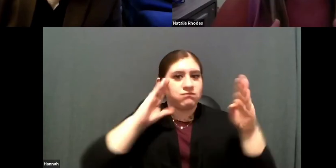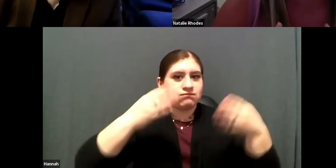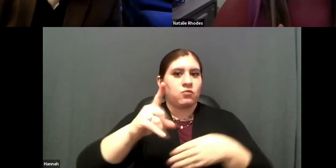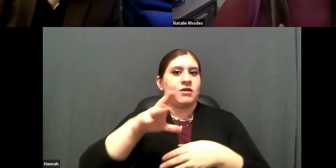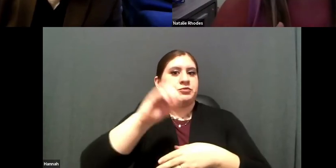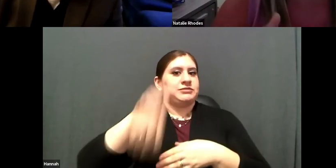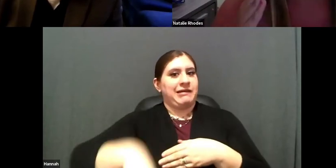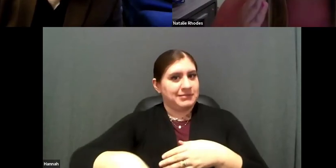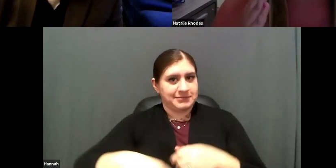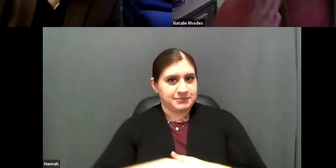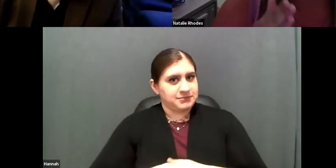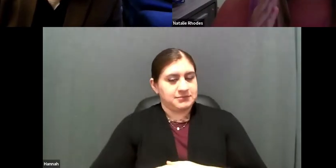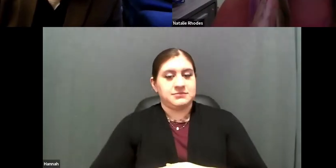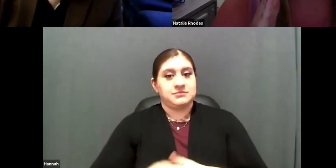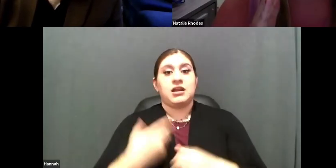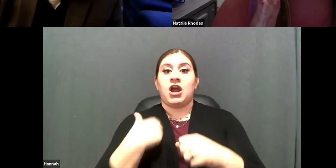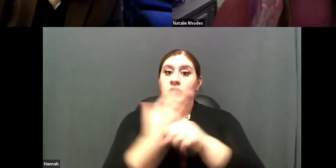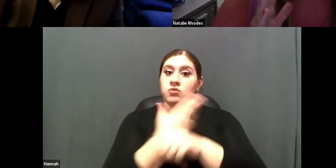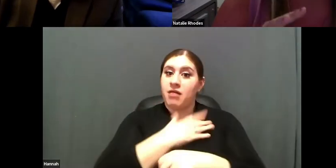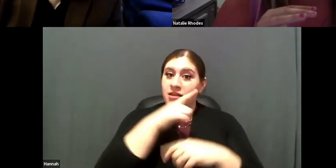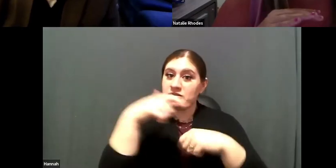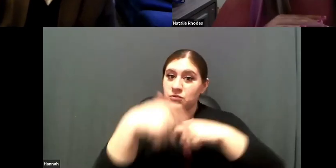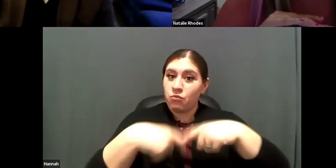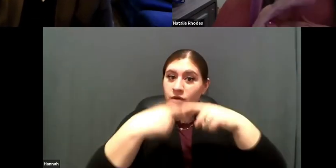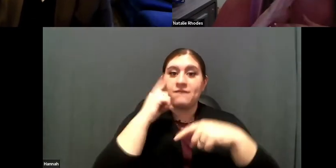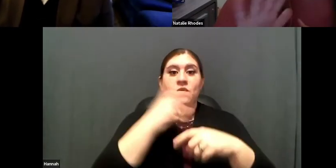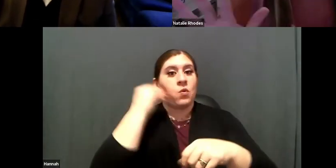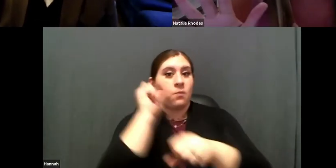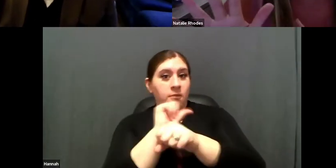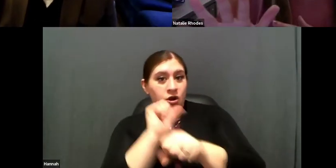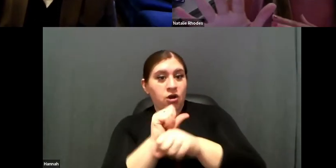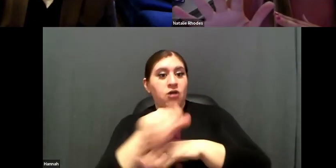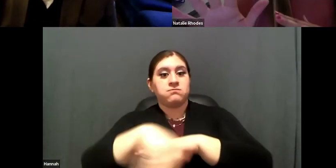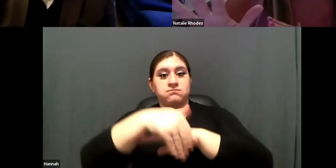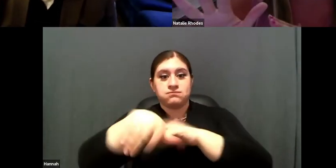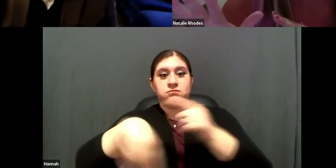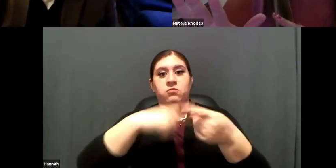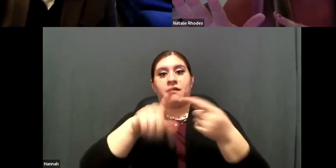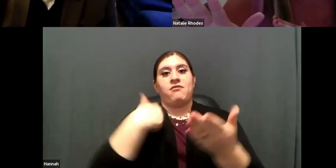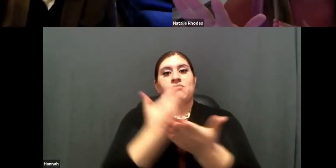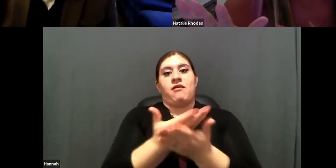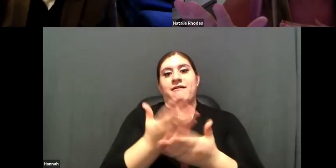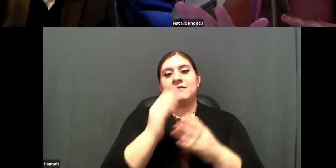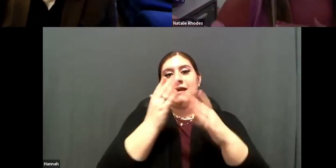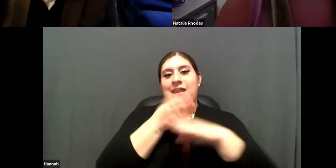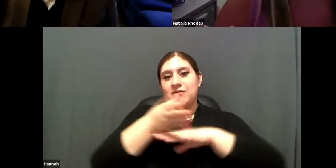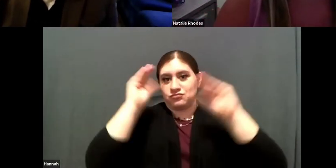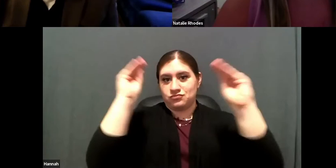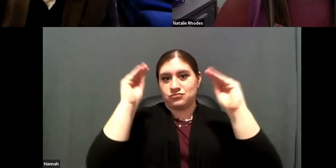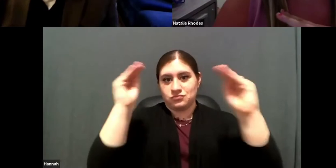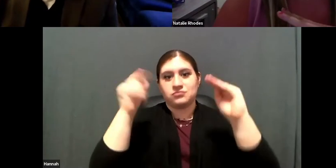that. And like, I used my lunch breaks for my homework. I did that in the evenings when I got home after teaching. So I would